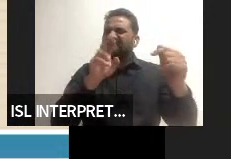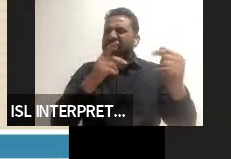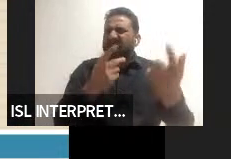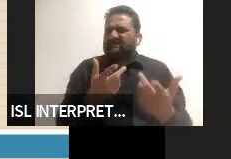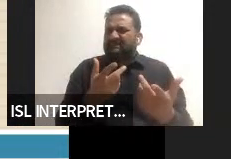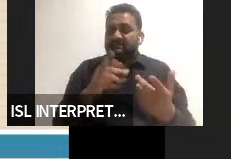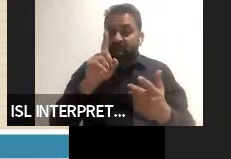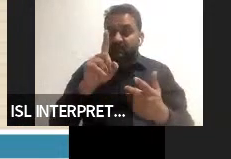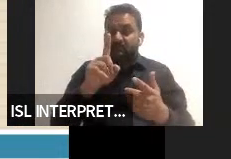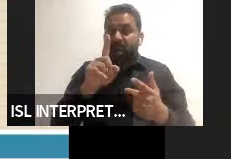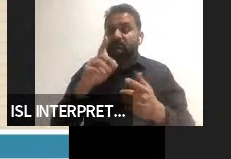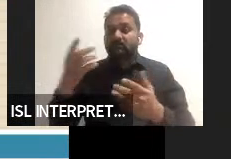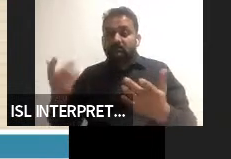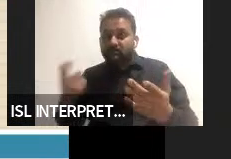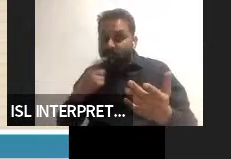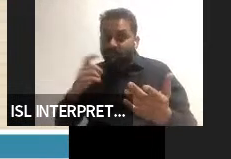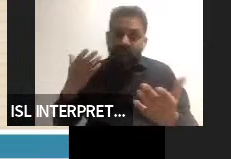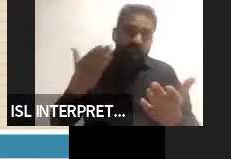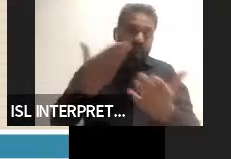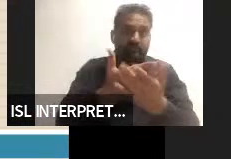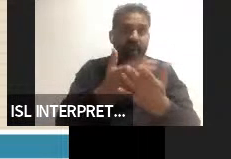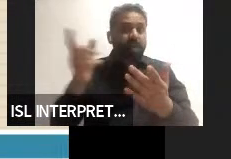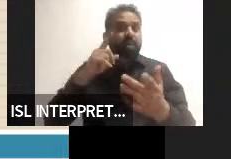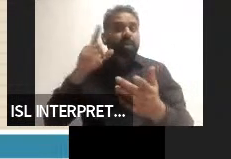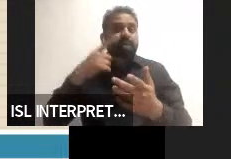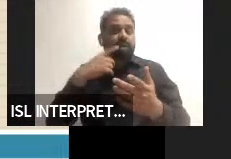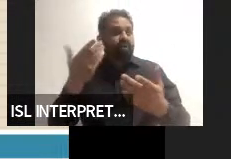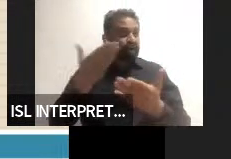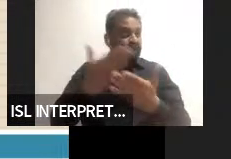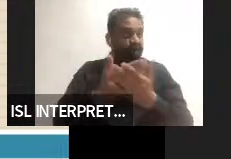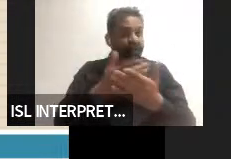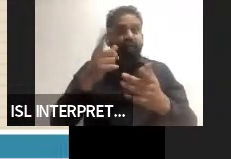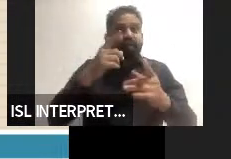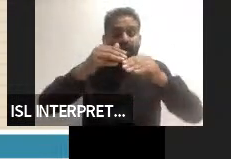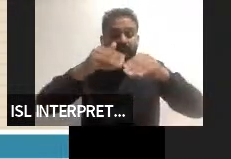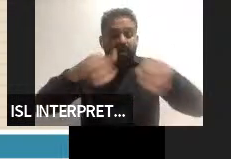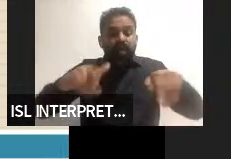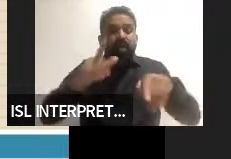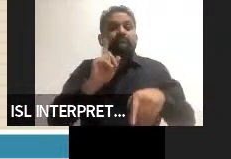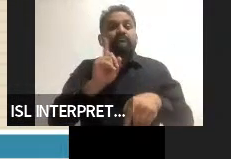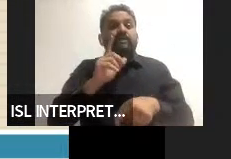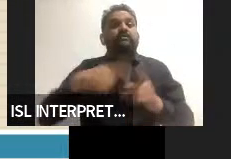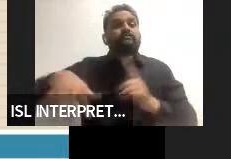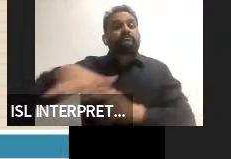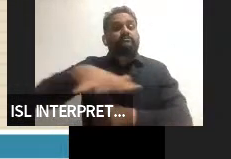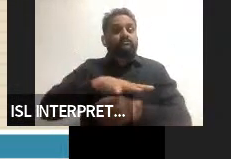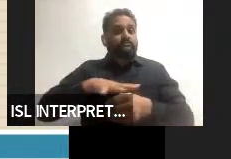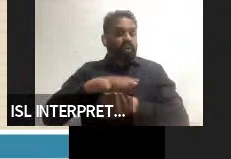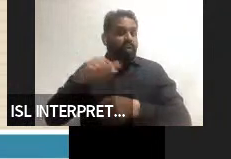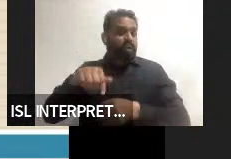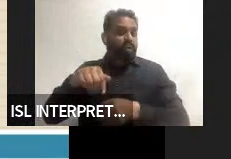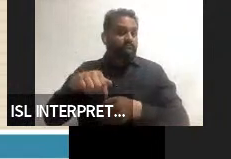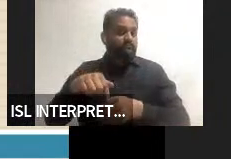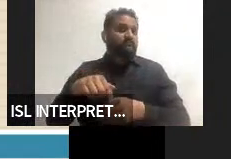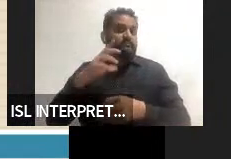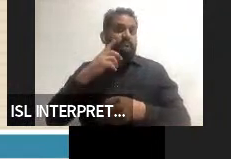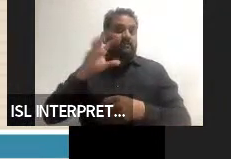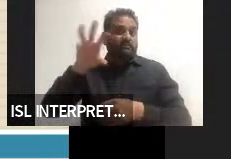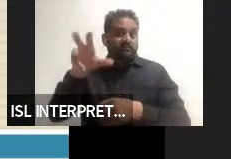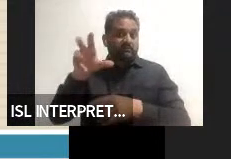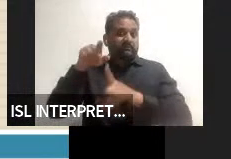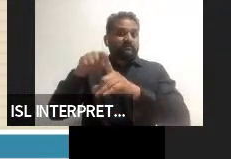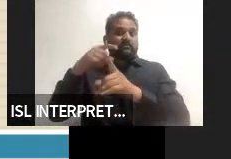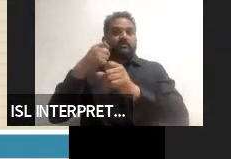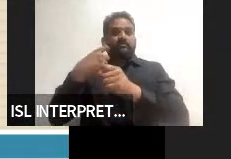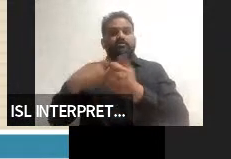of claimant, you are saying that the tribunal has jurisdiction. Then you can say this tribunal has jurisdiction. And